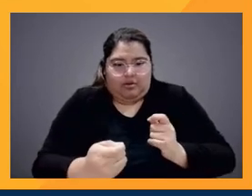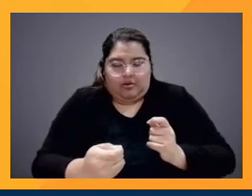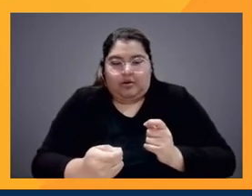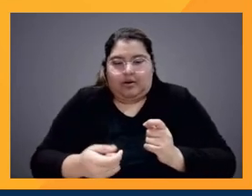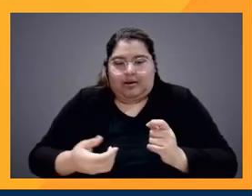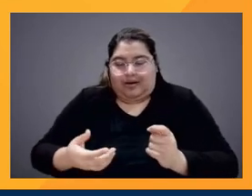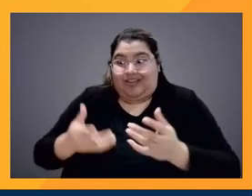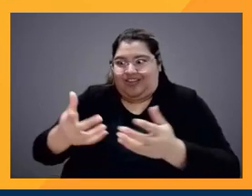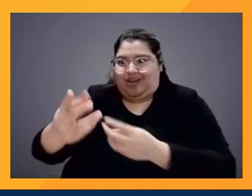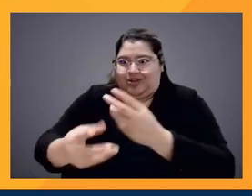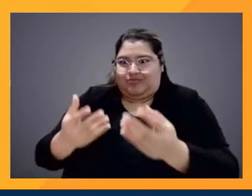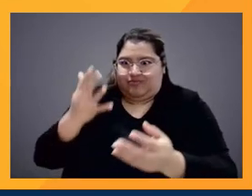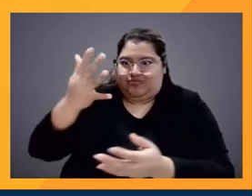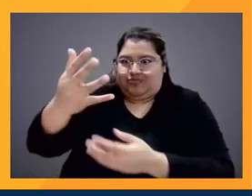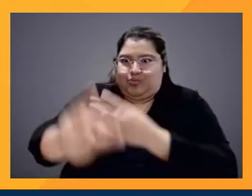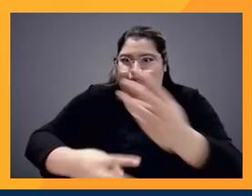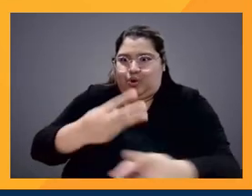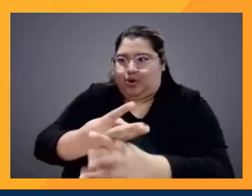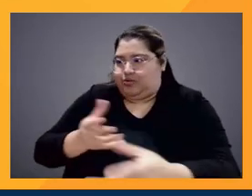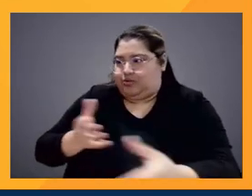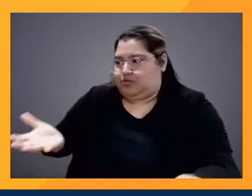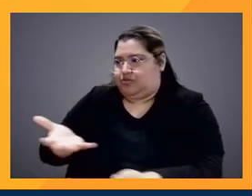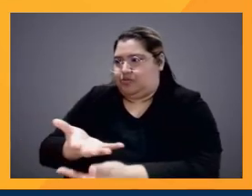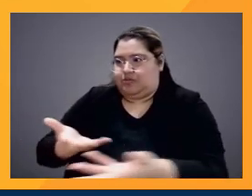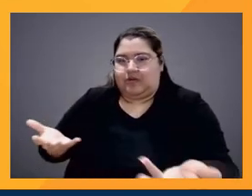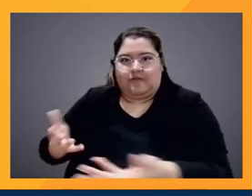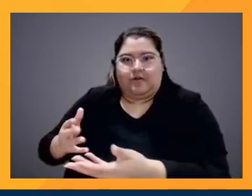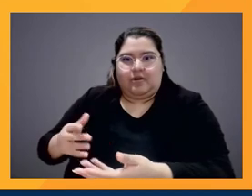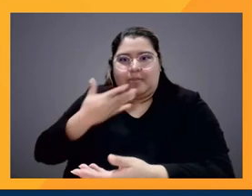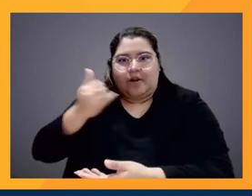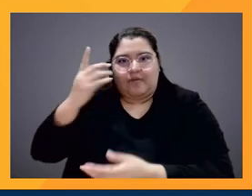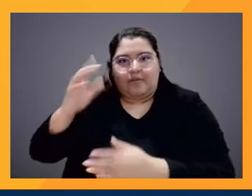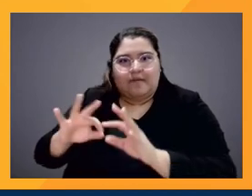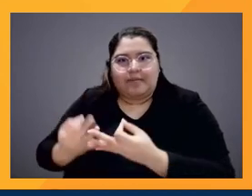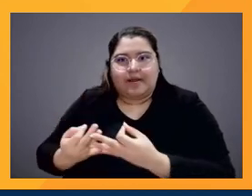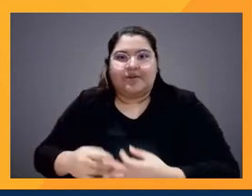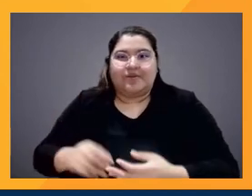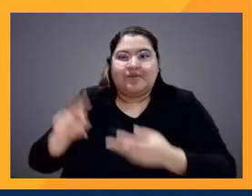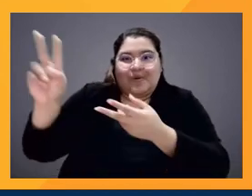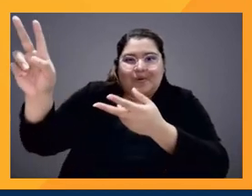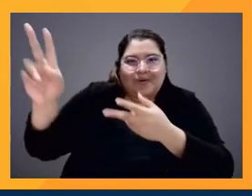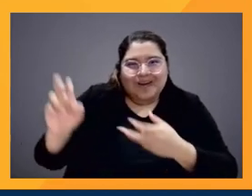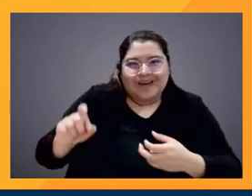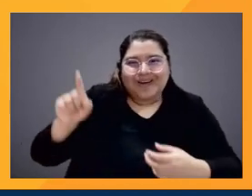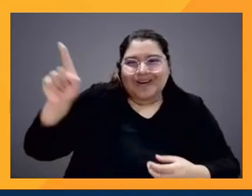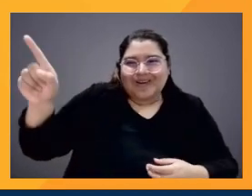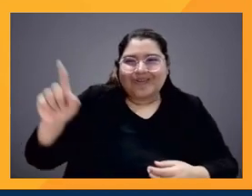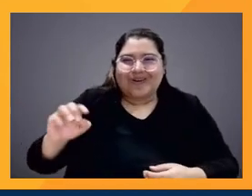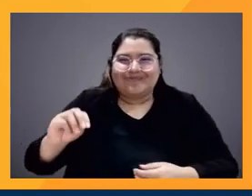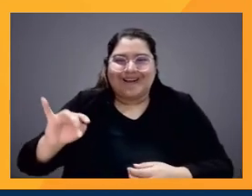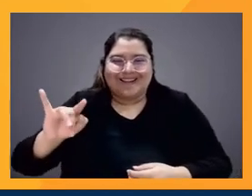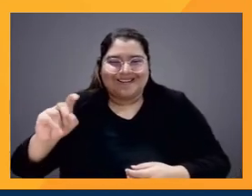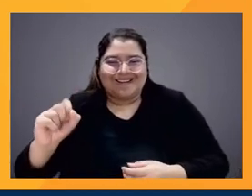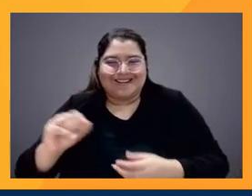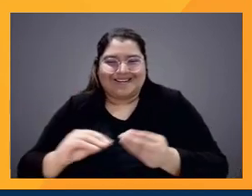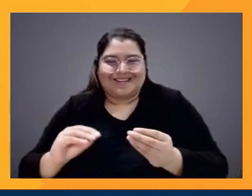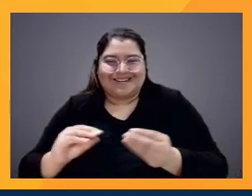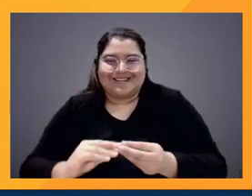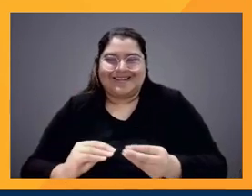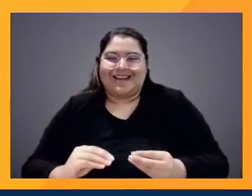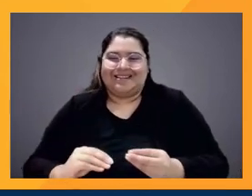up in the morning and go to sleep thinking about. So again, really a thanks for the invitation to participate in this conversation. Yeah.